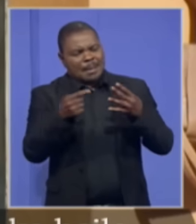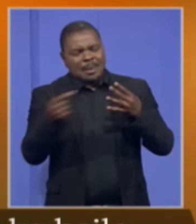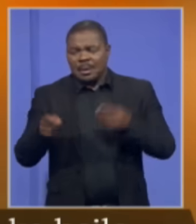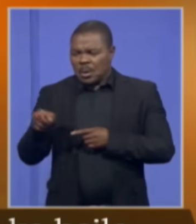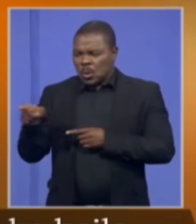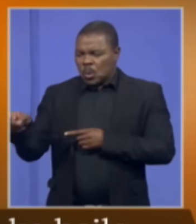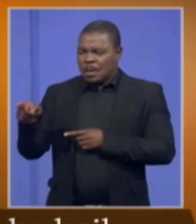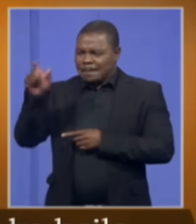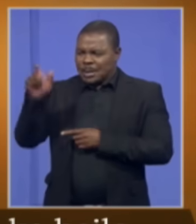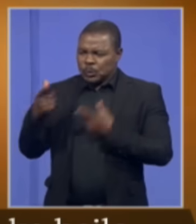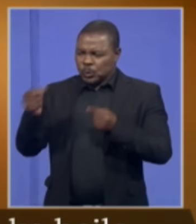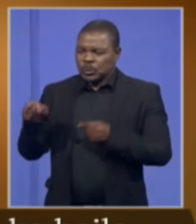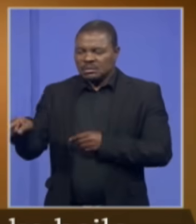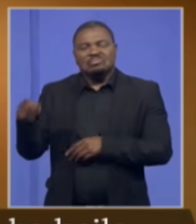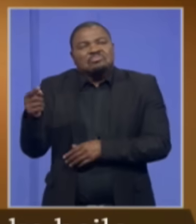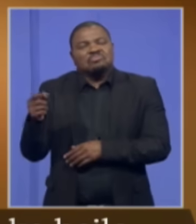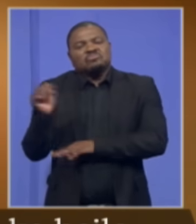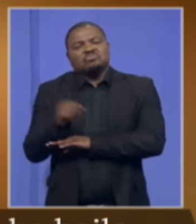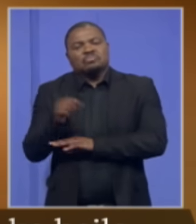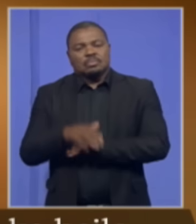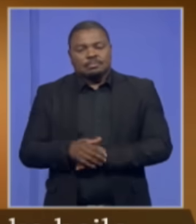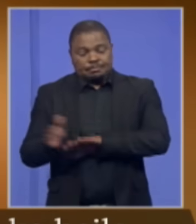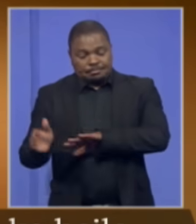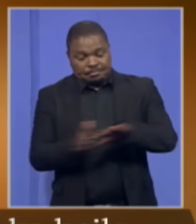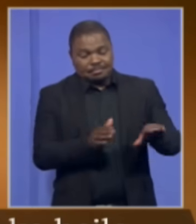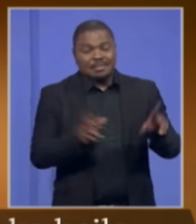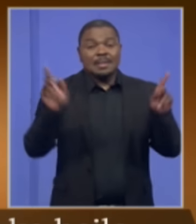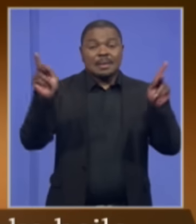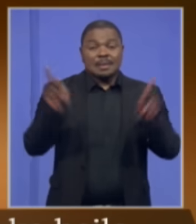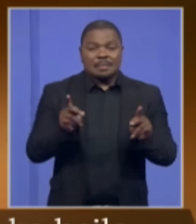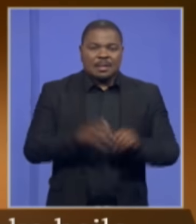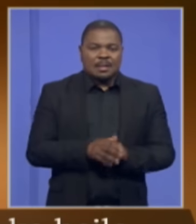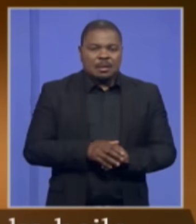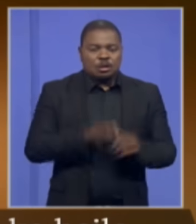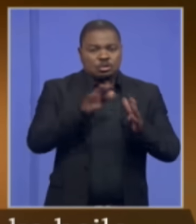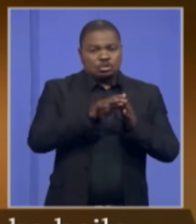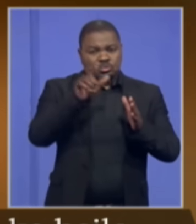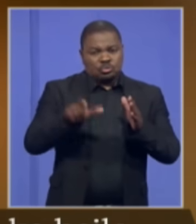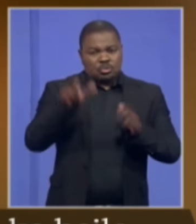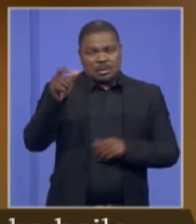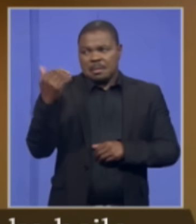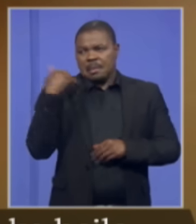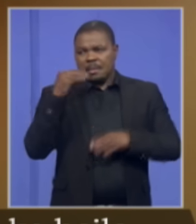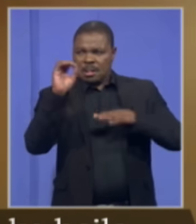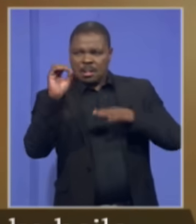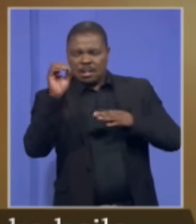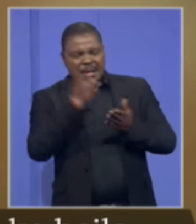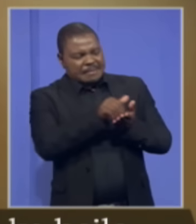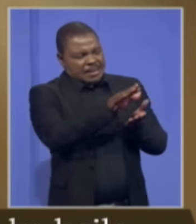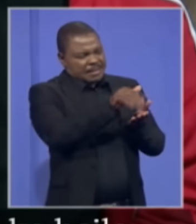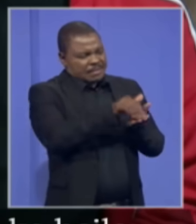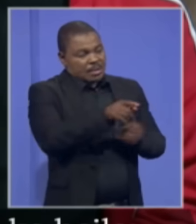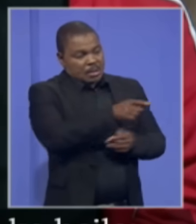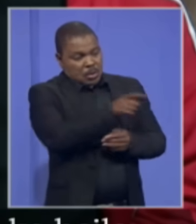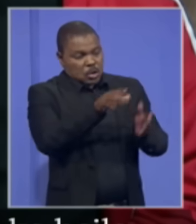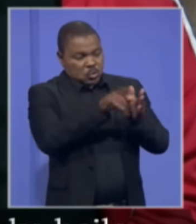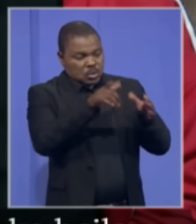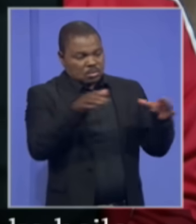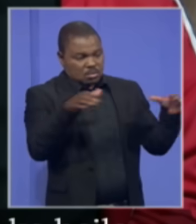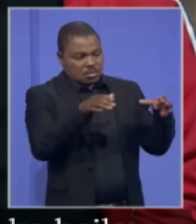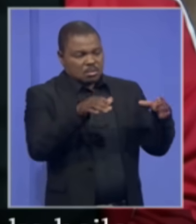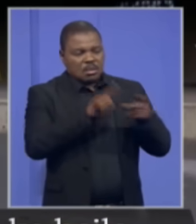Mambana. Harleba ka Kimberley teng ka morao le lekwa ha baithuti maobane ka phirimana baithuti ba re ba ile ba kopana le